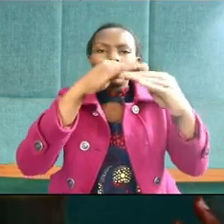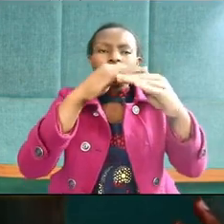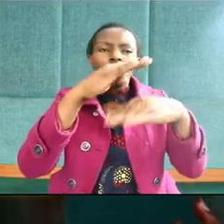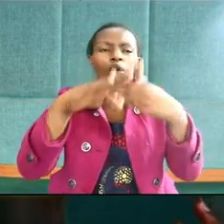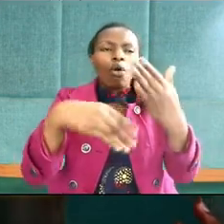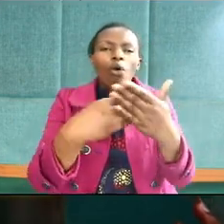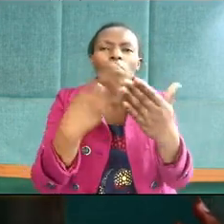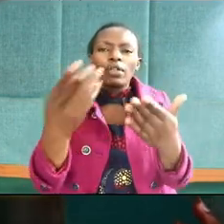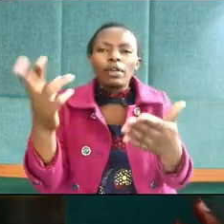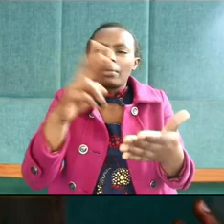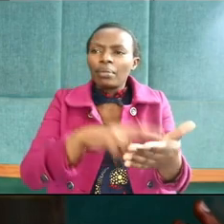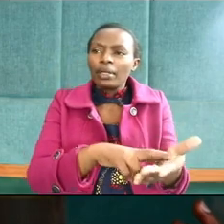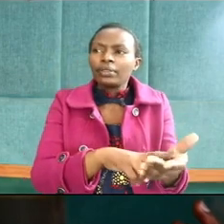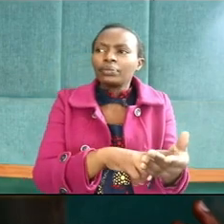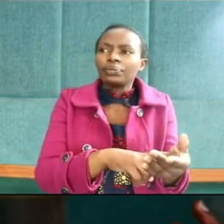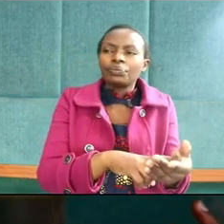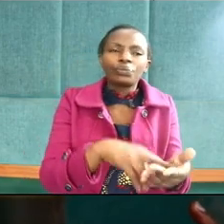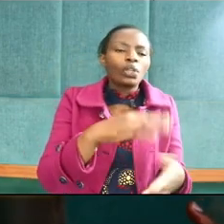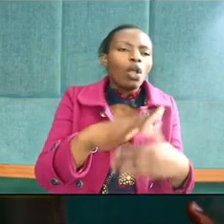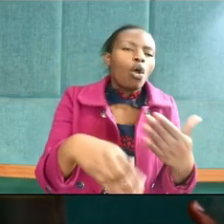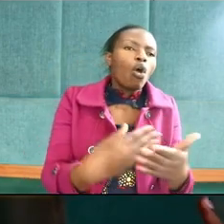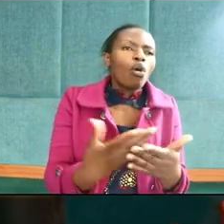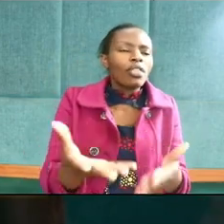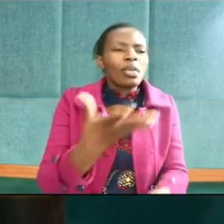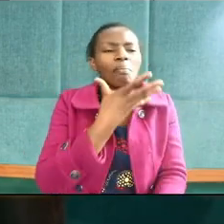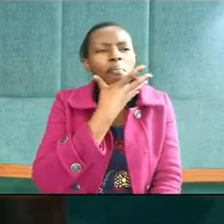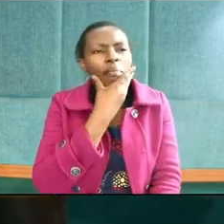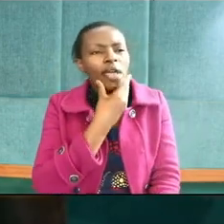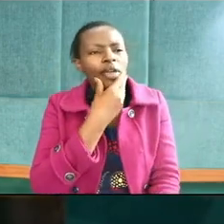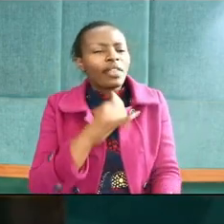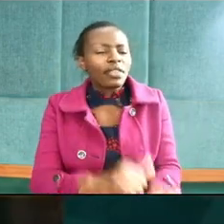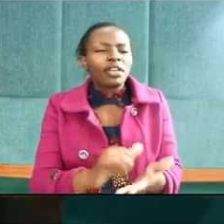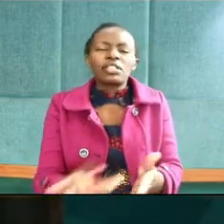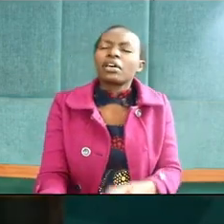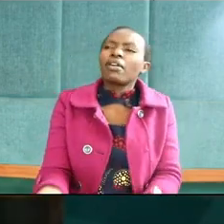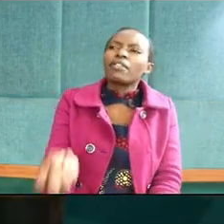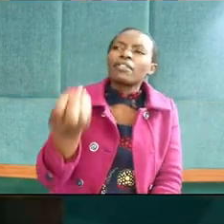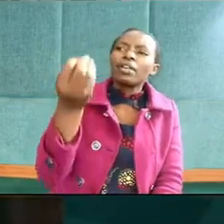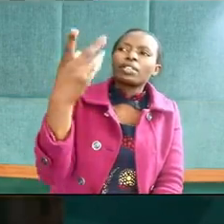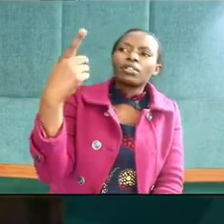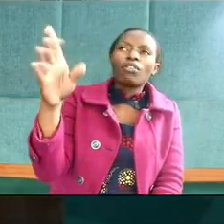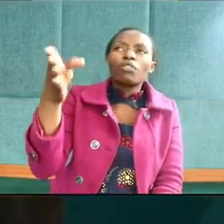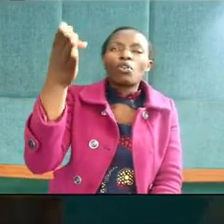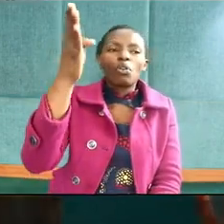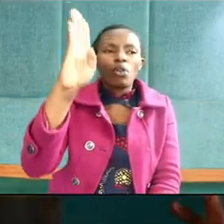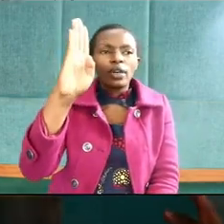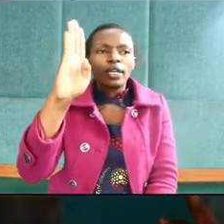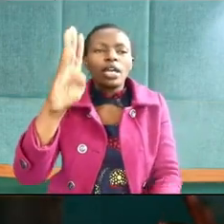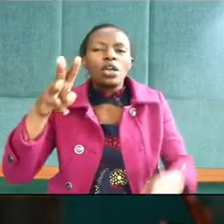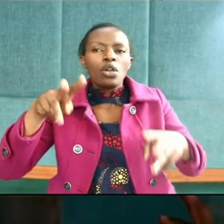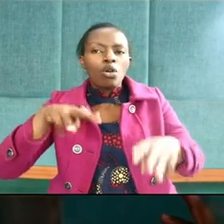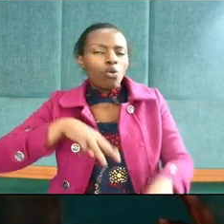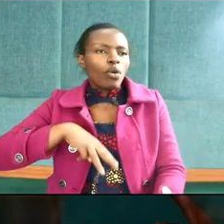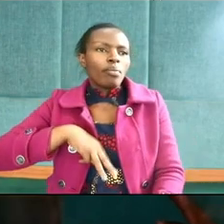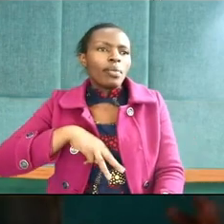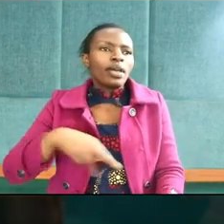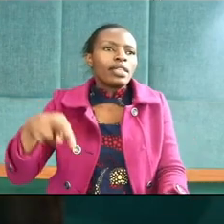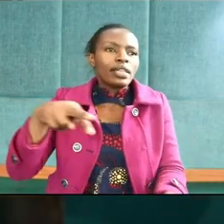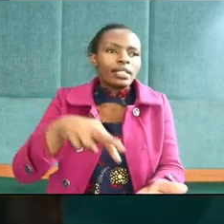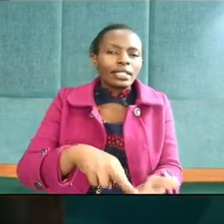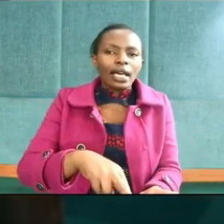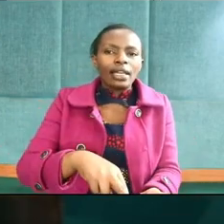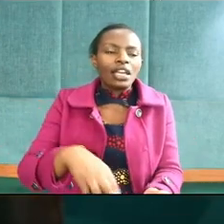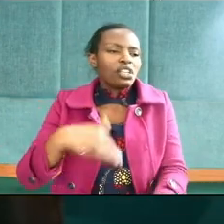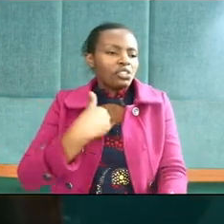men? Men raised of godly women are likely to stand unshaken amidst the